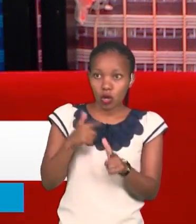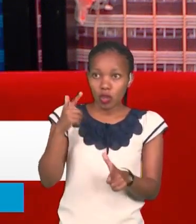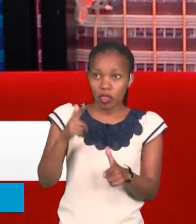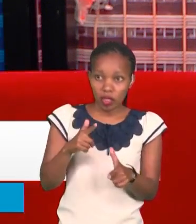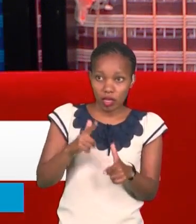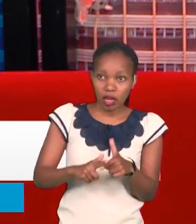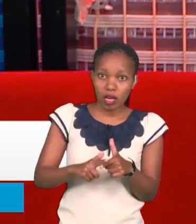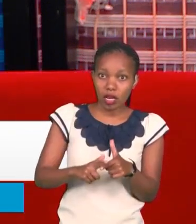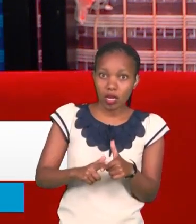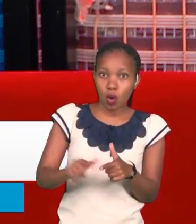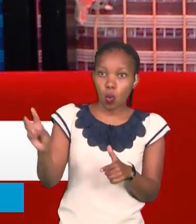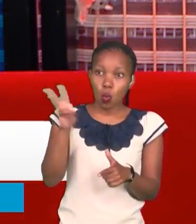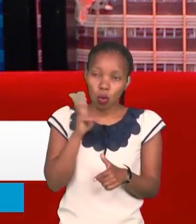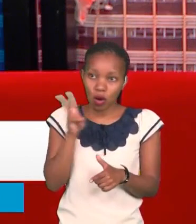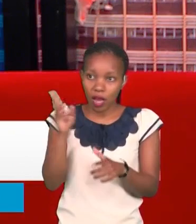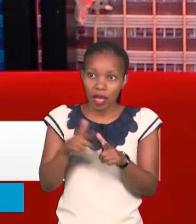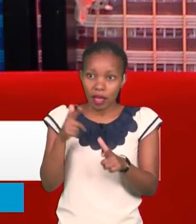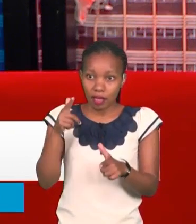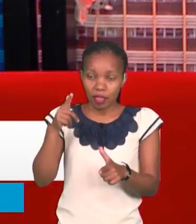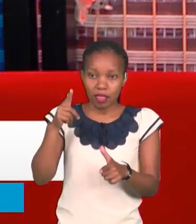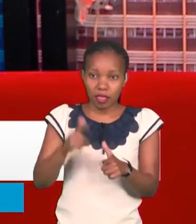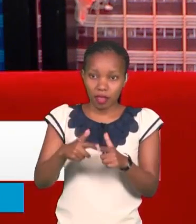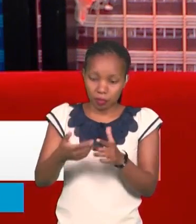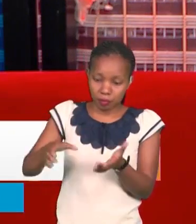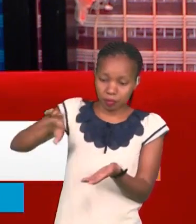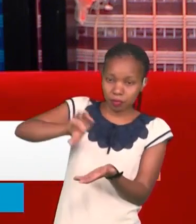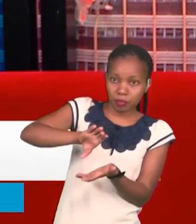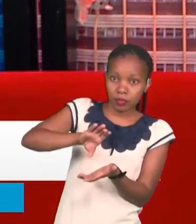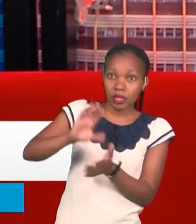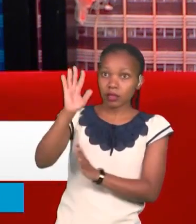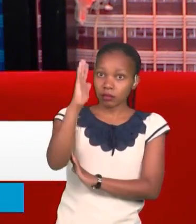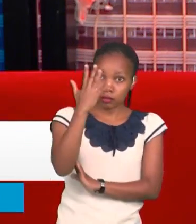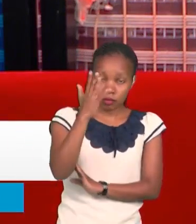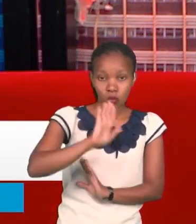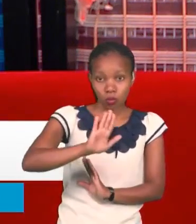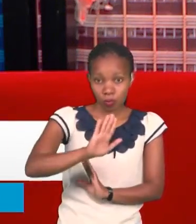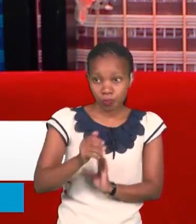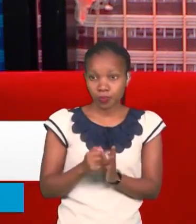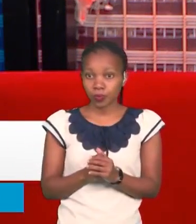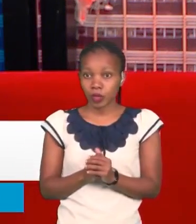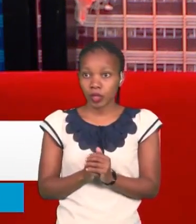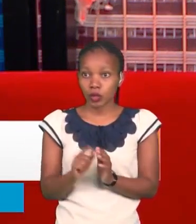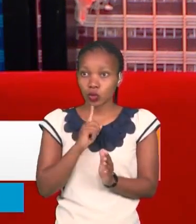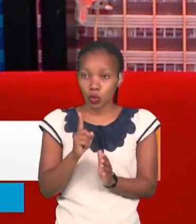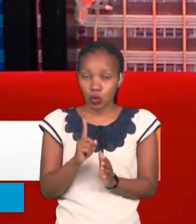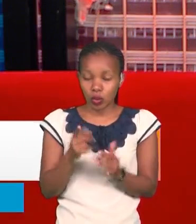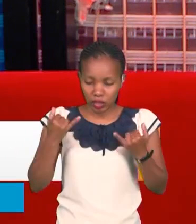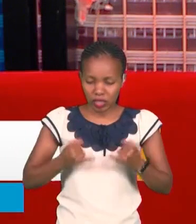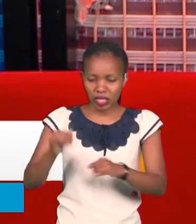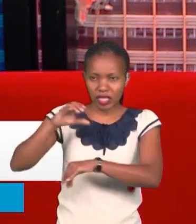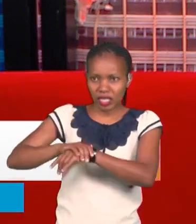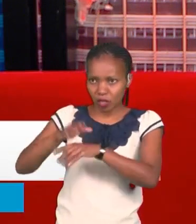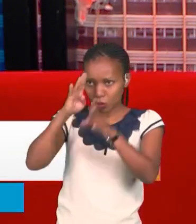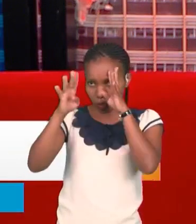water and you put it, you dig it beside your tree. Yep. So we try to adopt